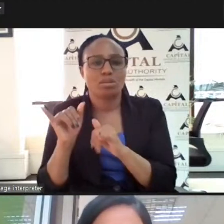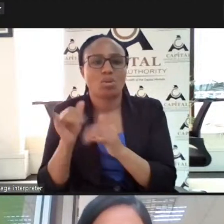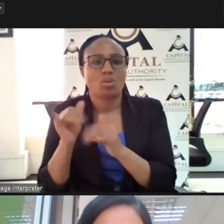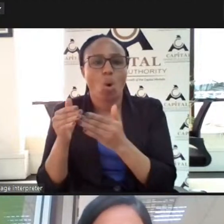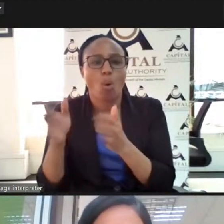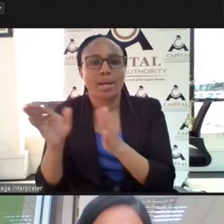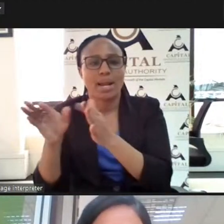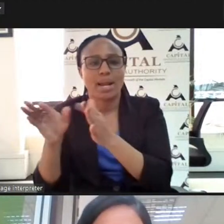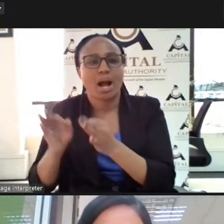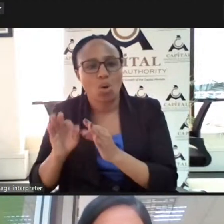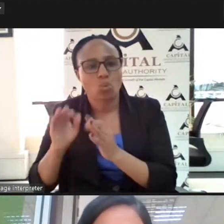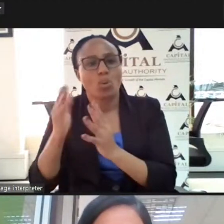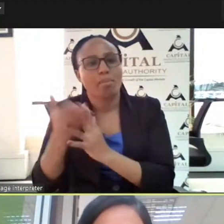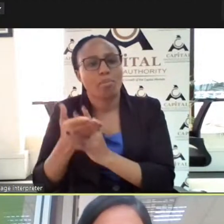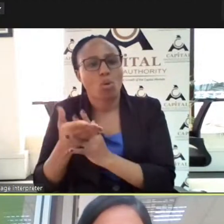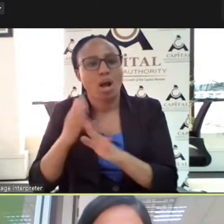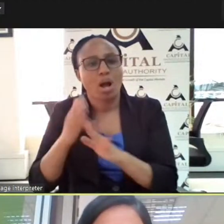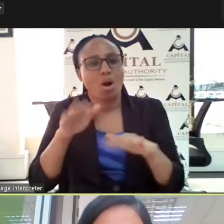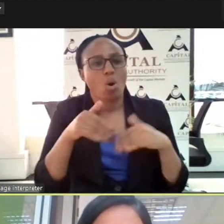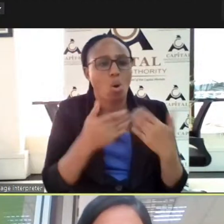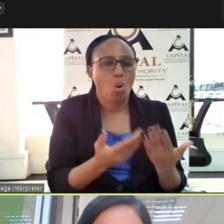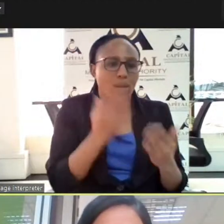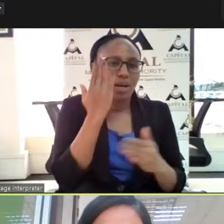account with a broker or directly with CBK?